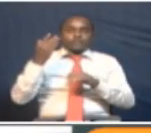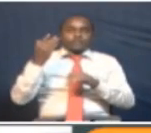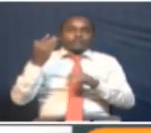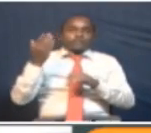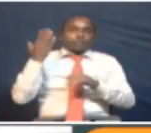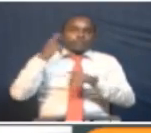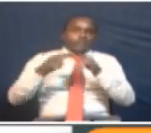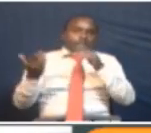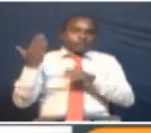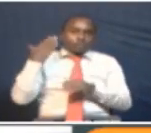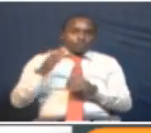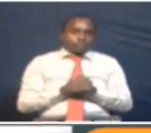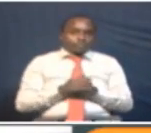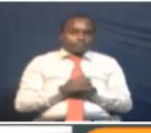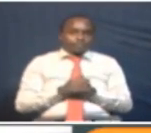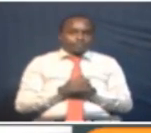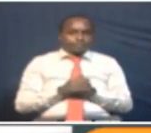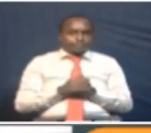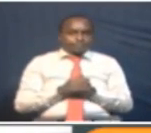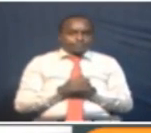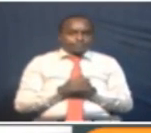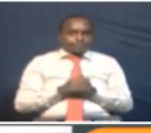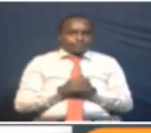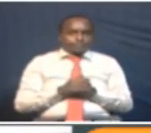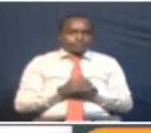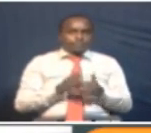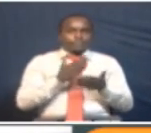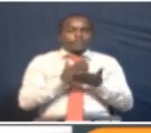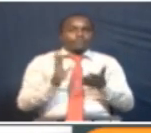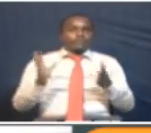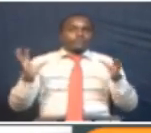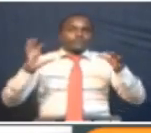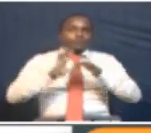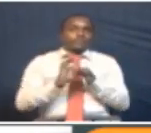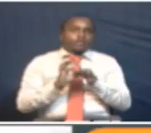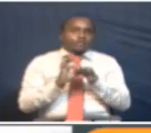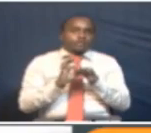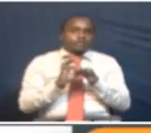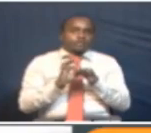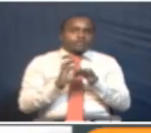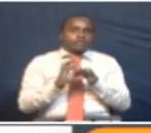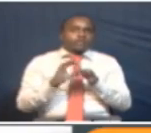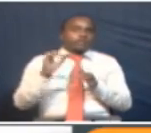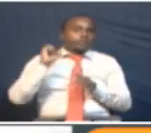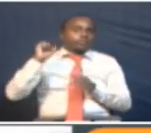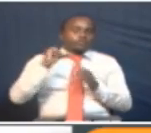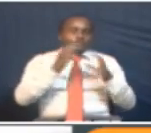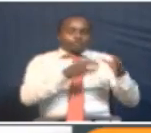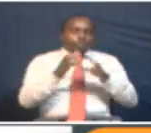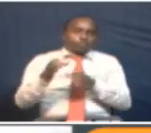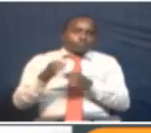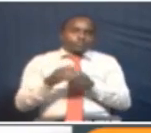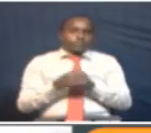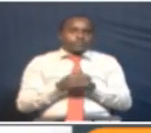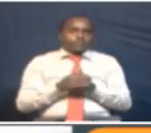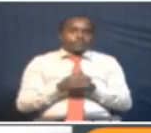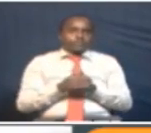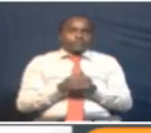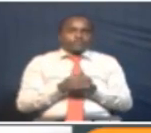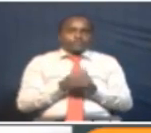now talking to each other, which we wanted. Now, part of the reconciliation will also be to reconcile political factions. He said that bait